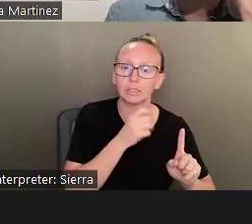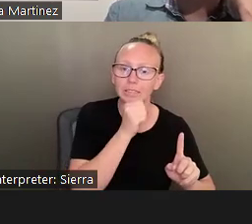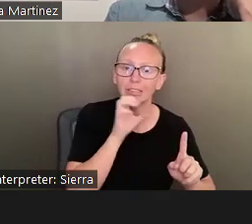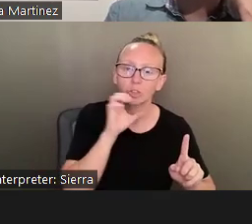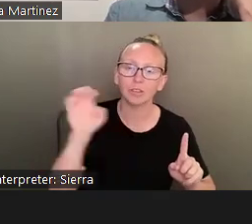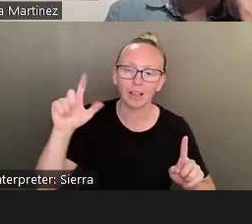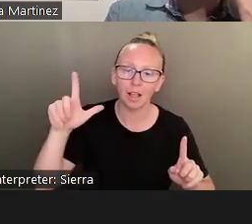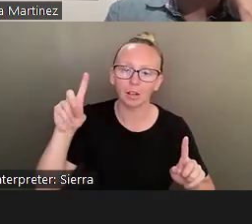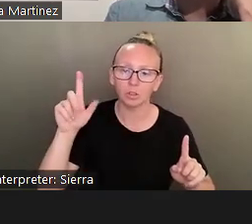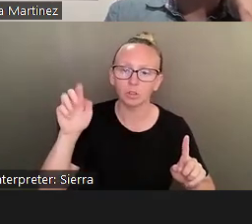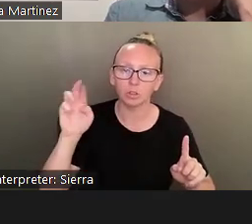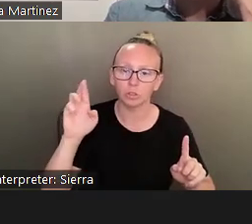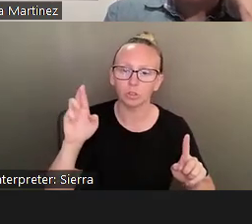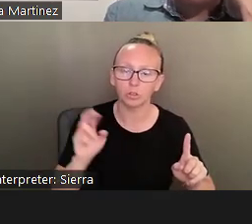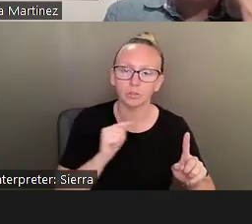Mel